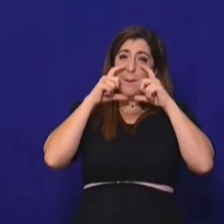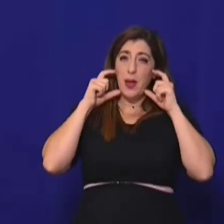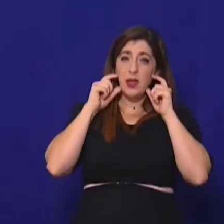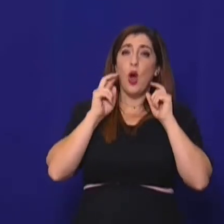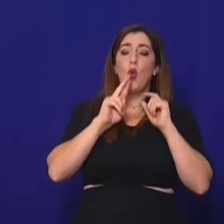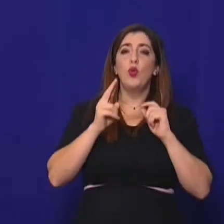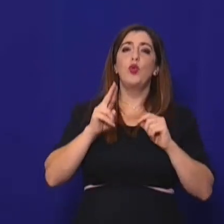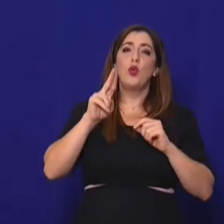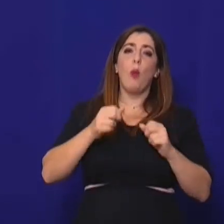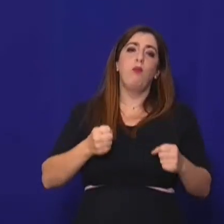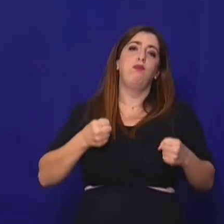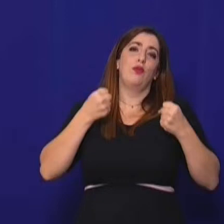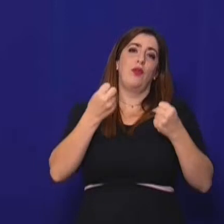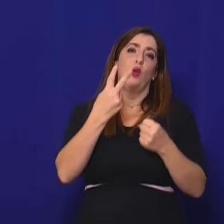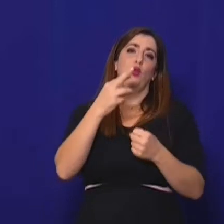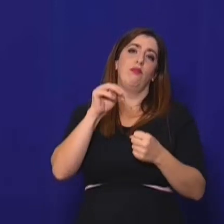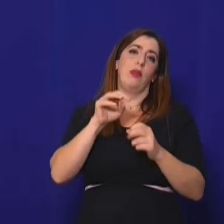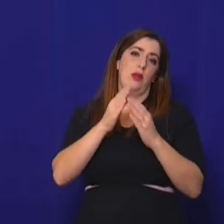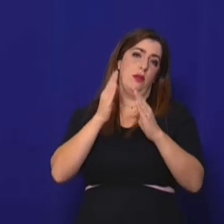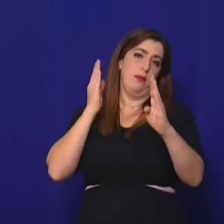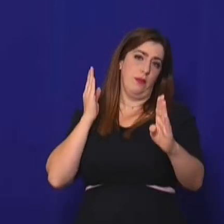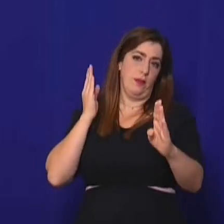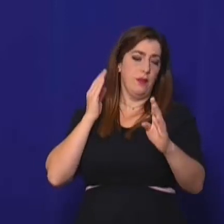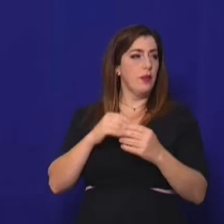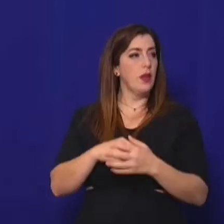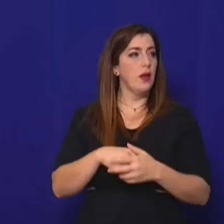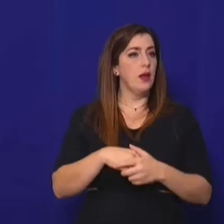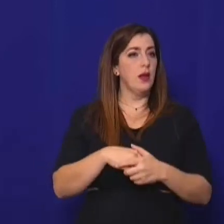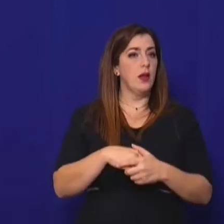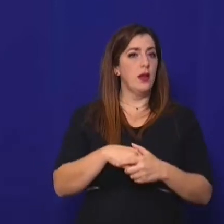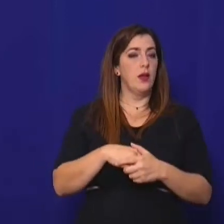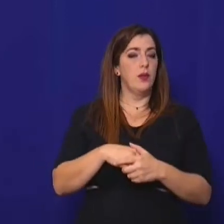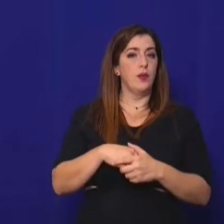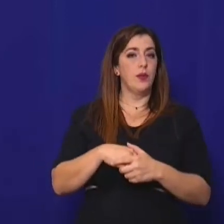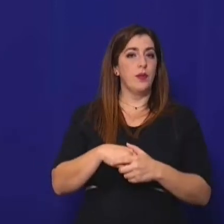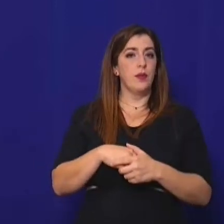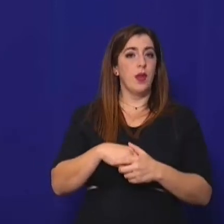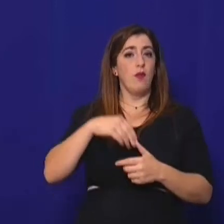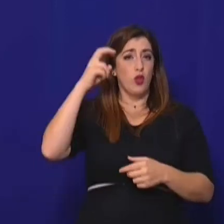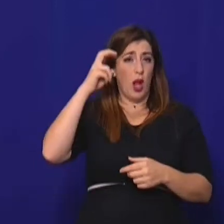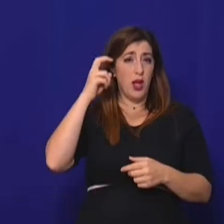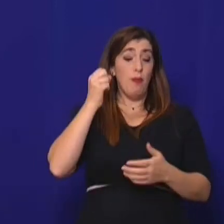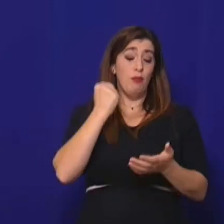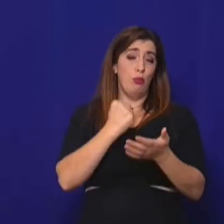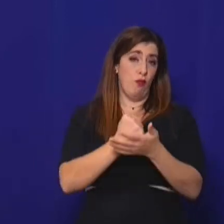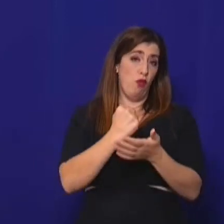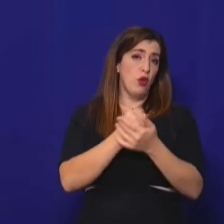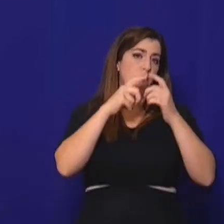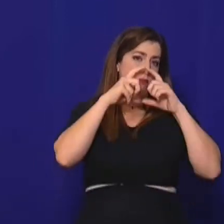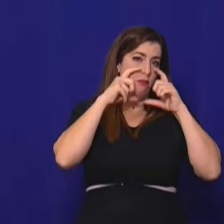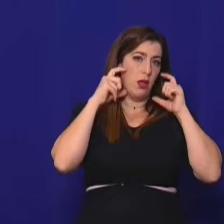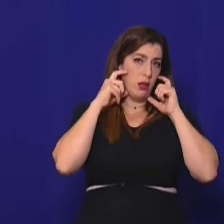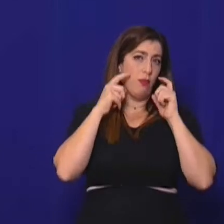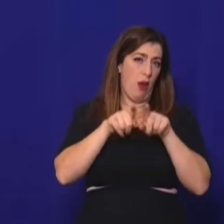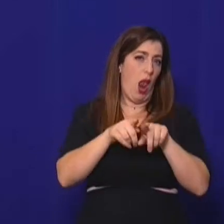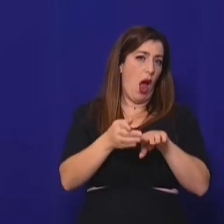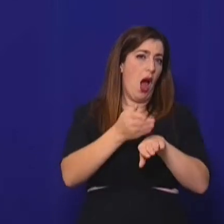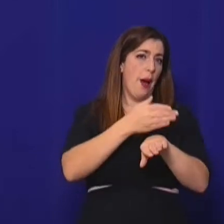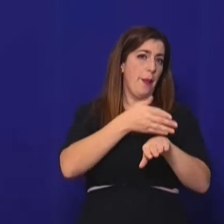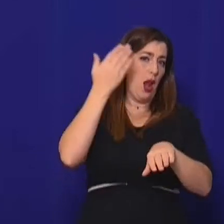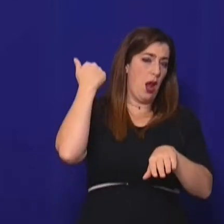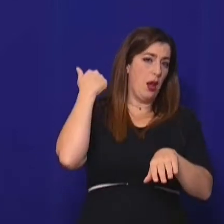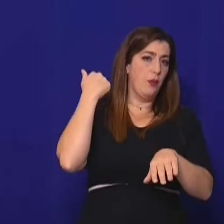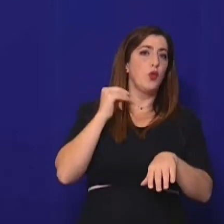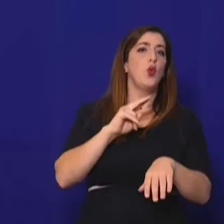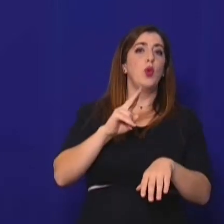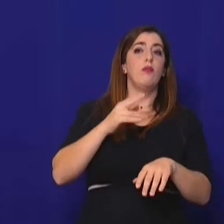il-basis obbligatorju wkoll li jintlibsu l-maskri ilha mill-bidunet dik u anka li huwa importanti li anke inti kif tinżel minn fuq il-bass dejjem